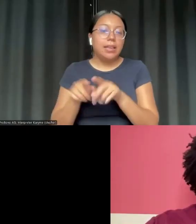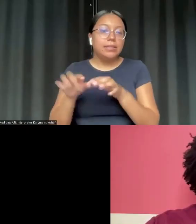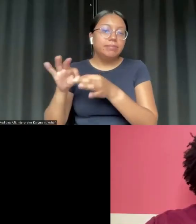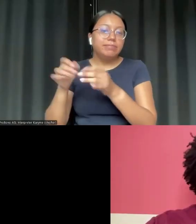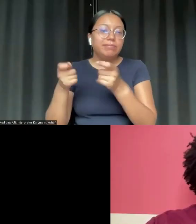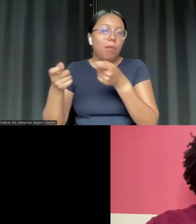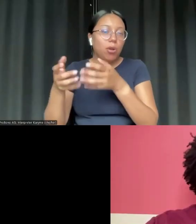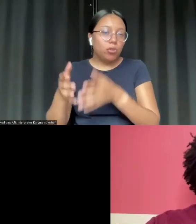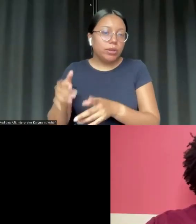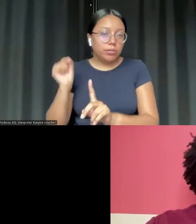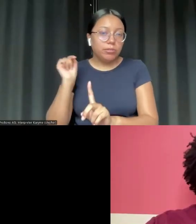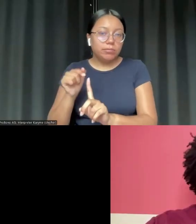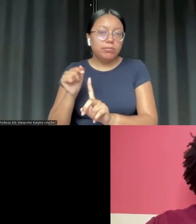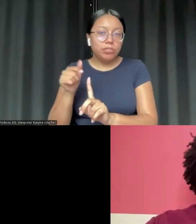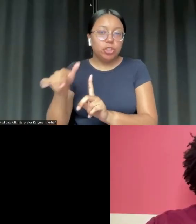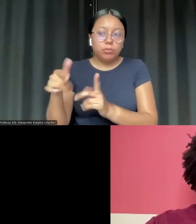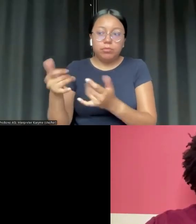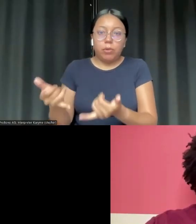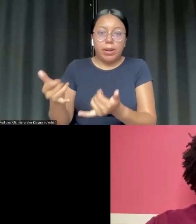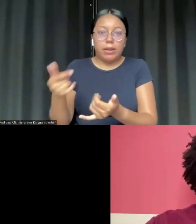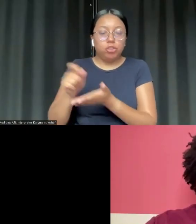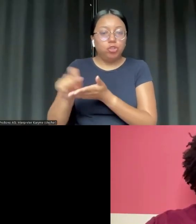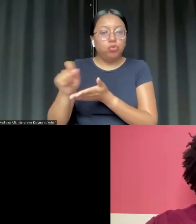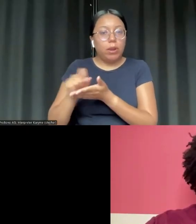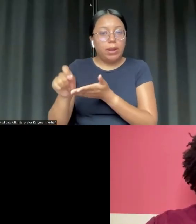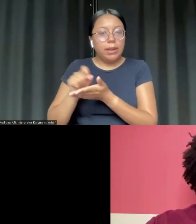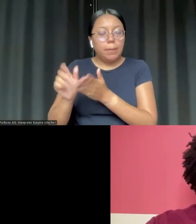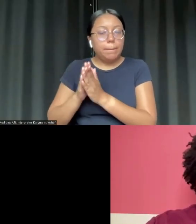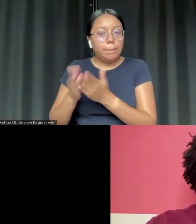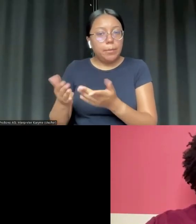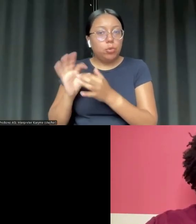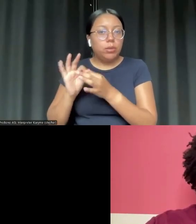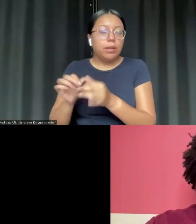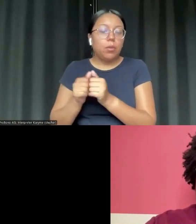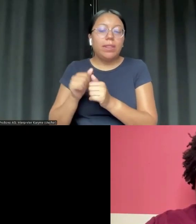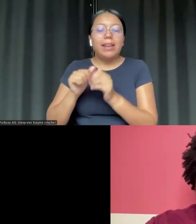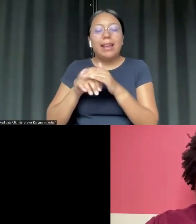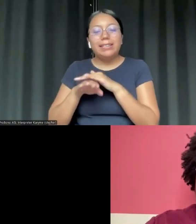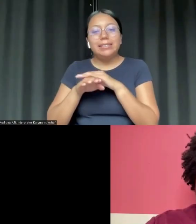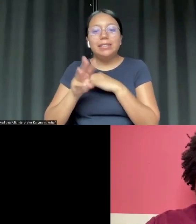washing now. And so now I'll turn it over to Moya.